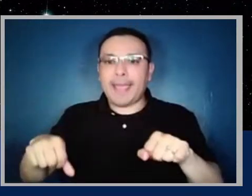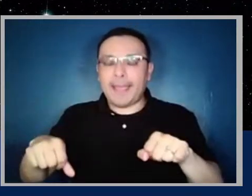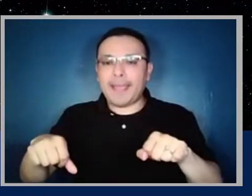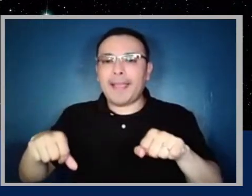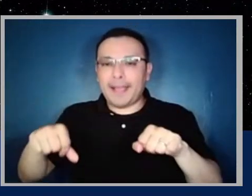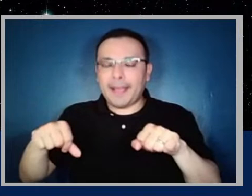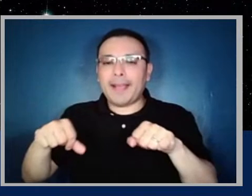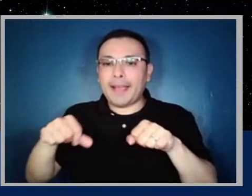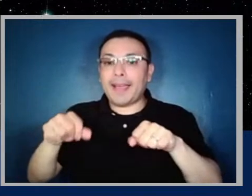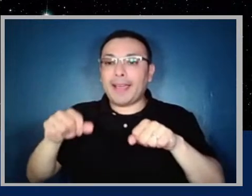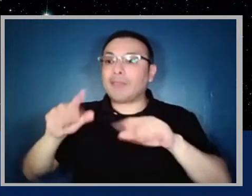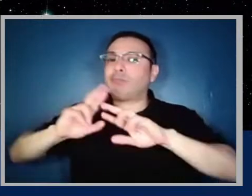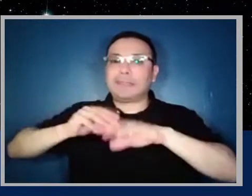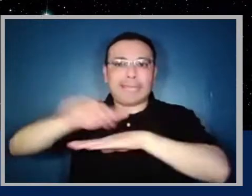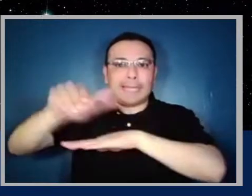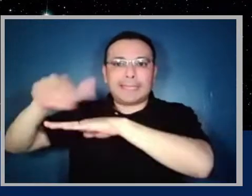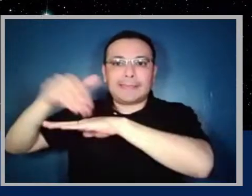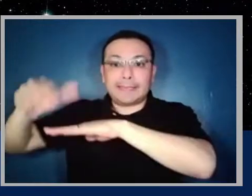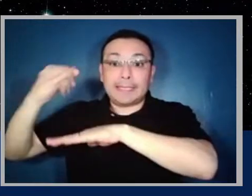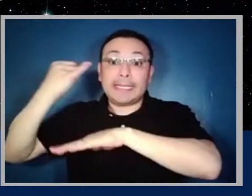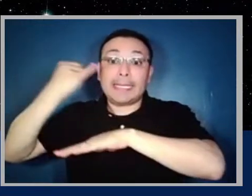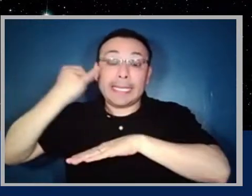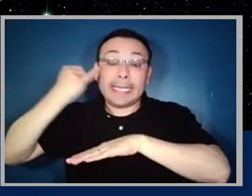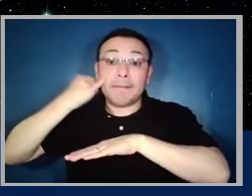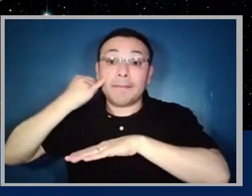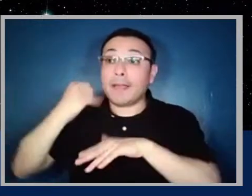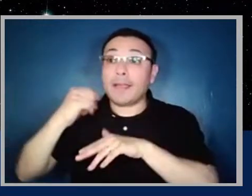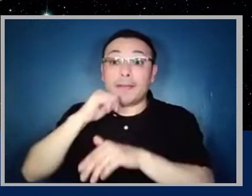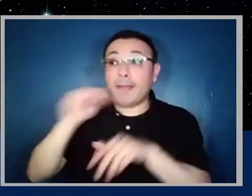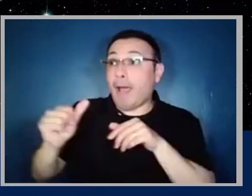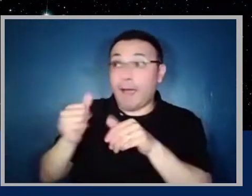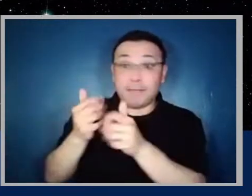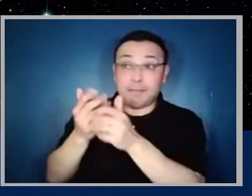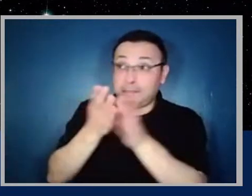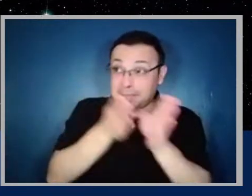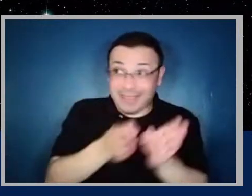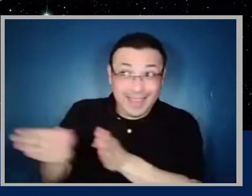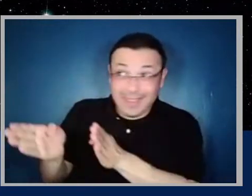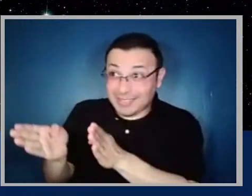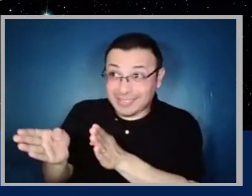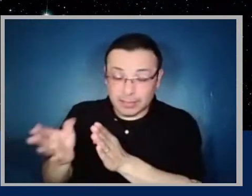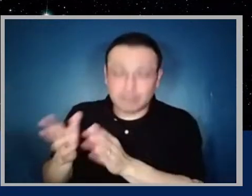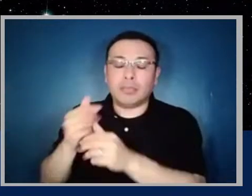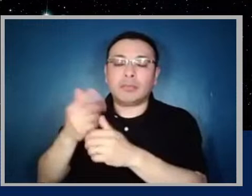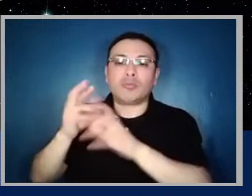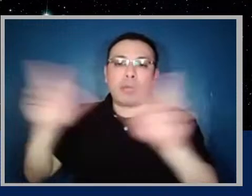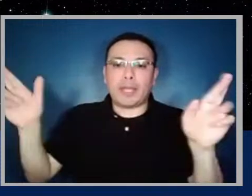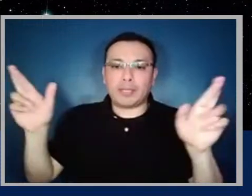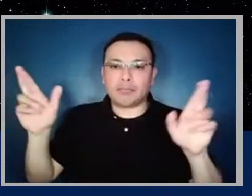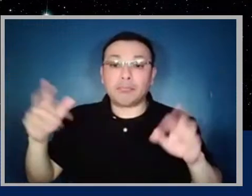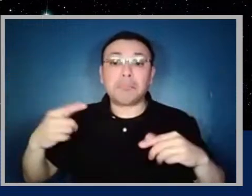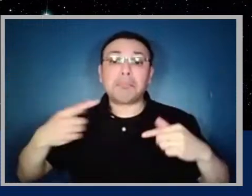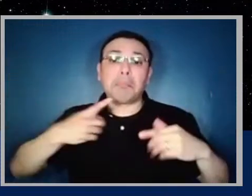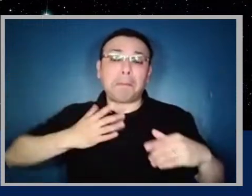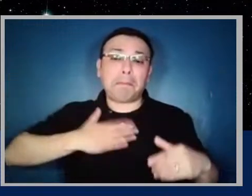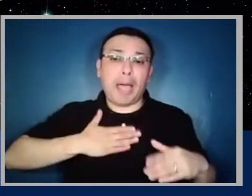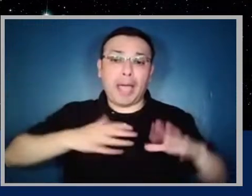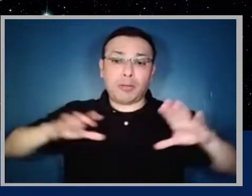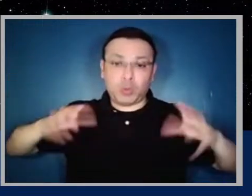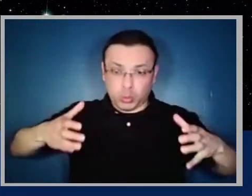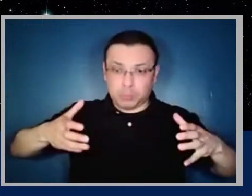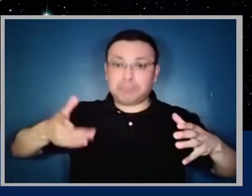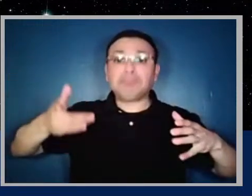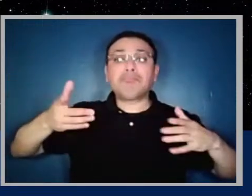that we're going to be in an off-nominal event. Of course, we're going to be out in the Pacific on a